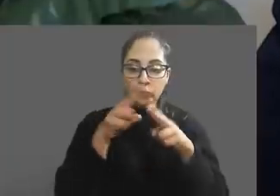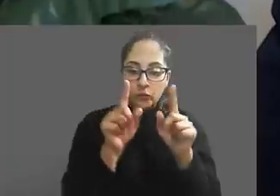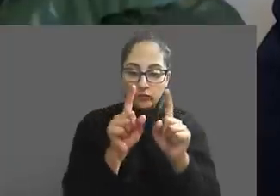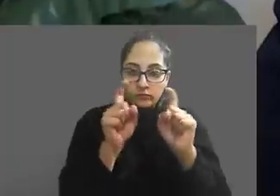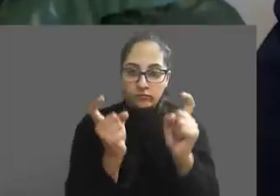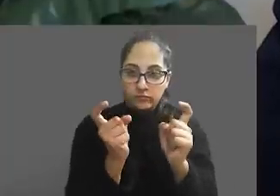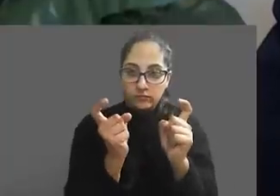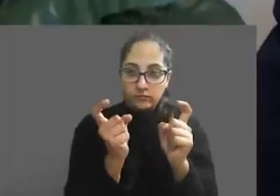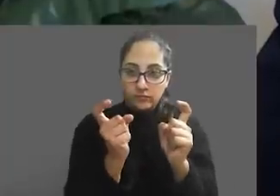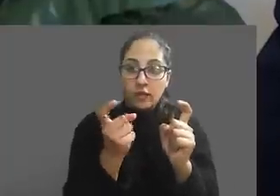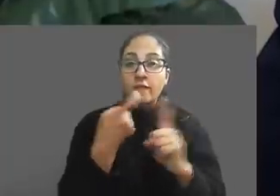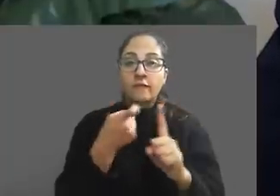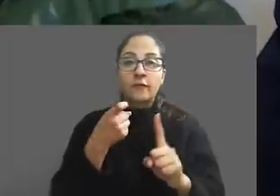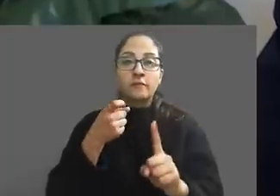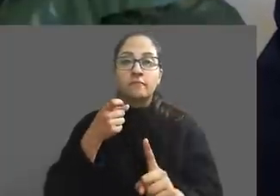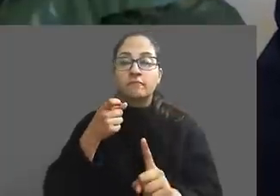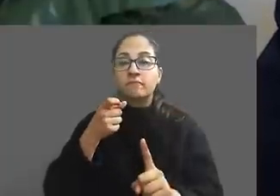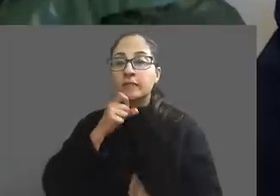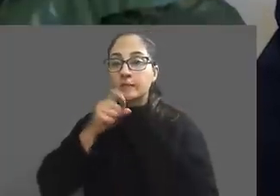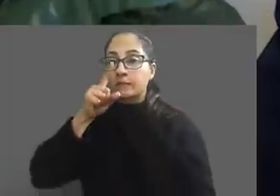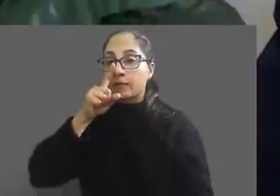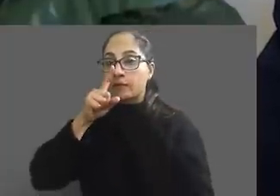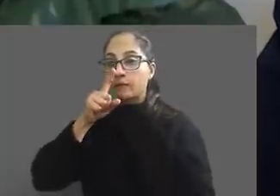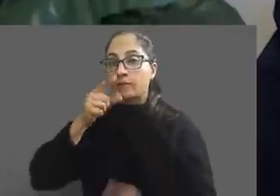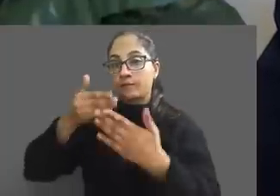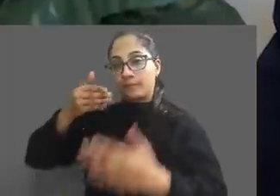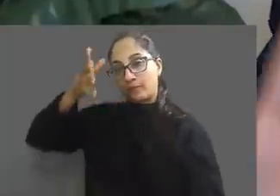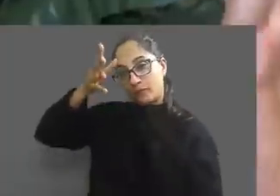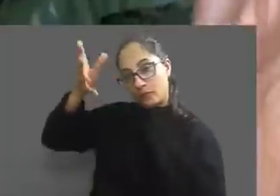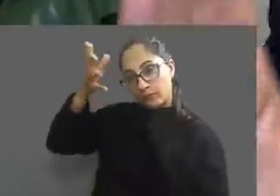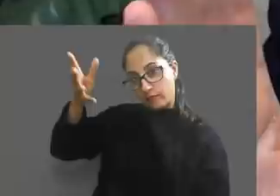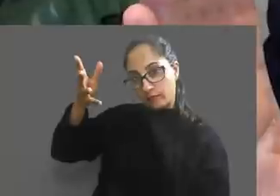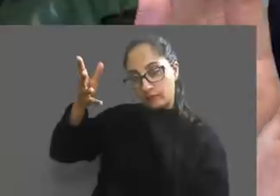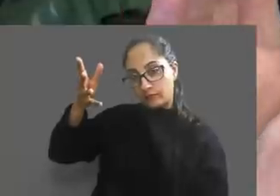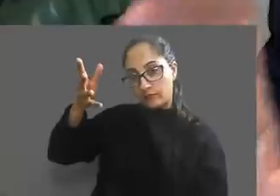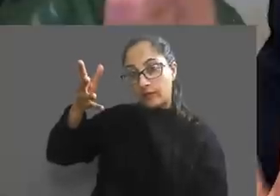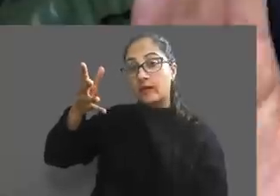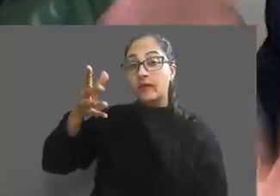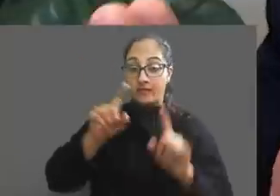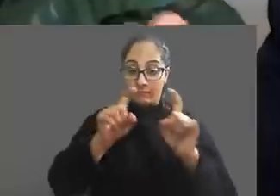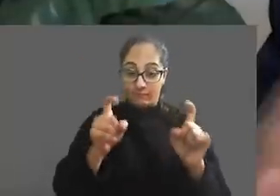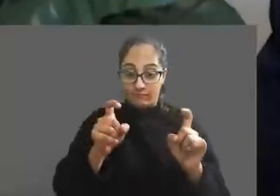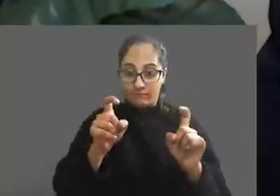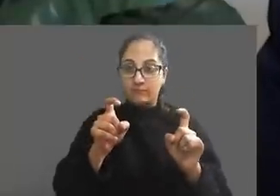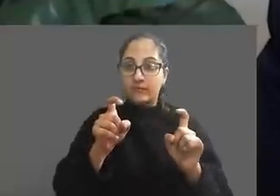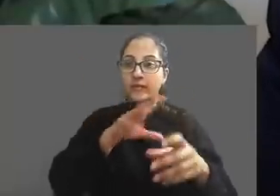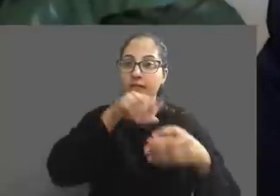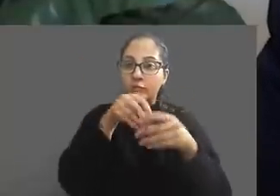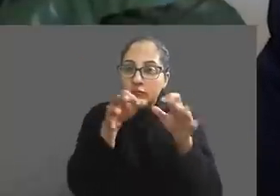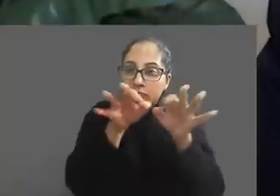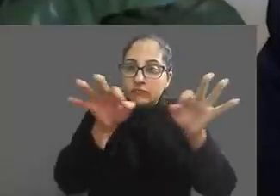Today, I will give you a small motto, and that is, "Work, no words."